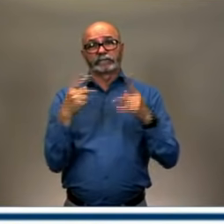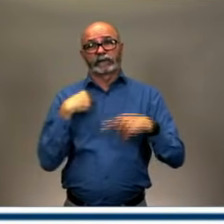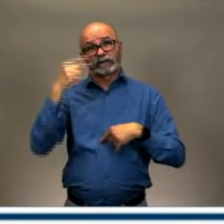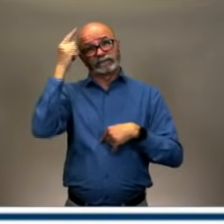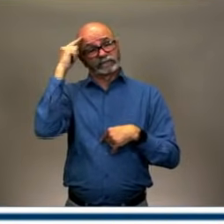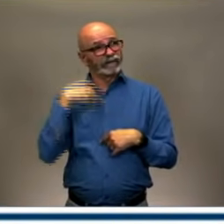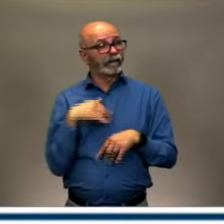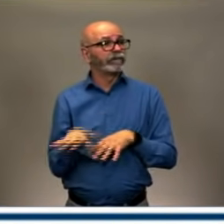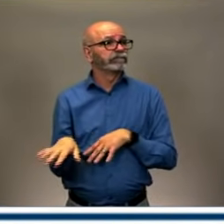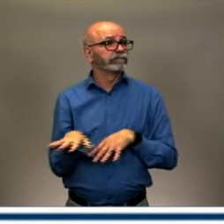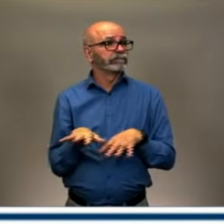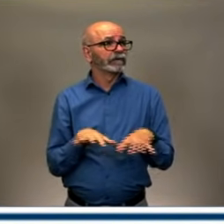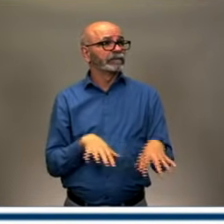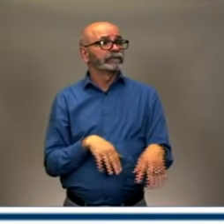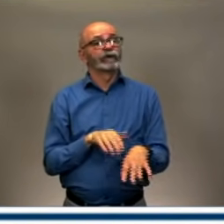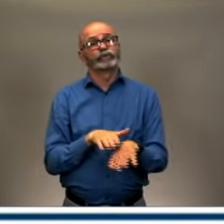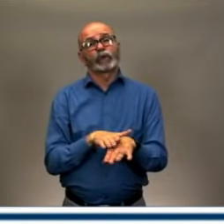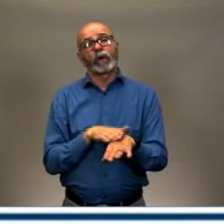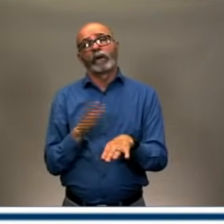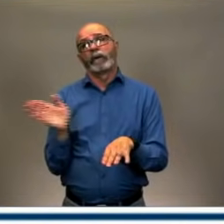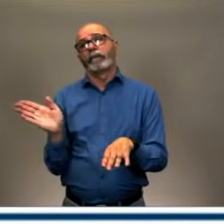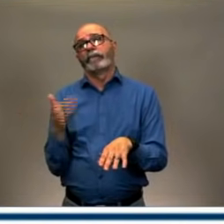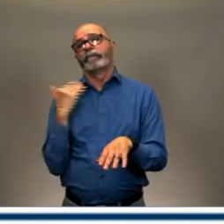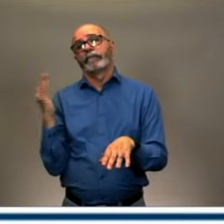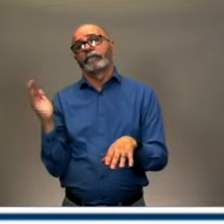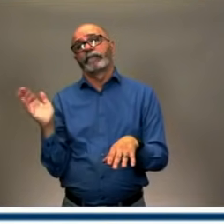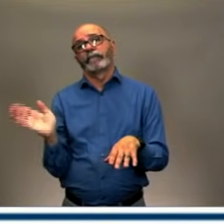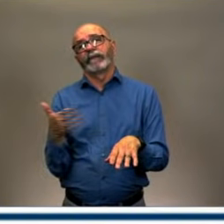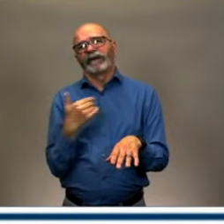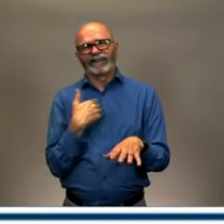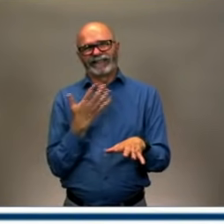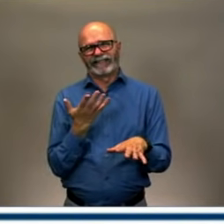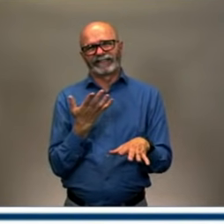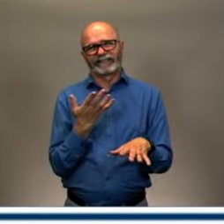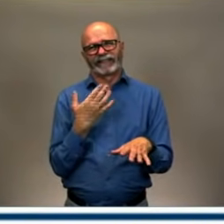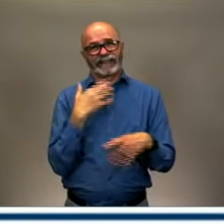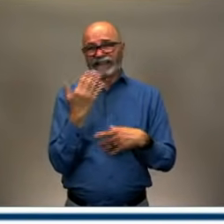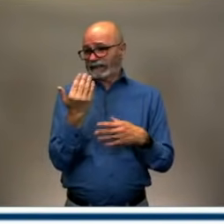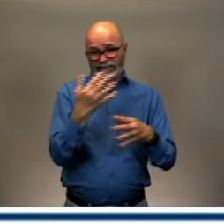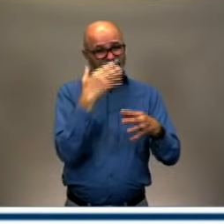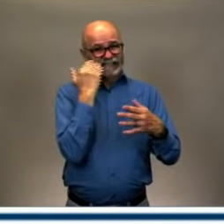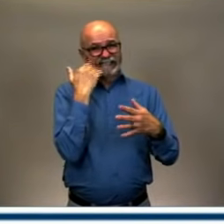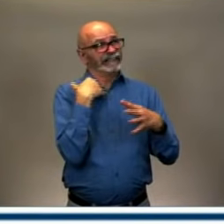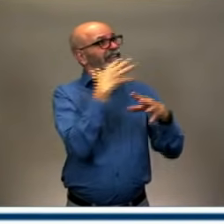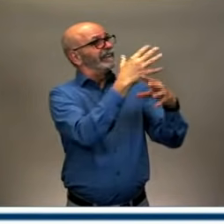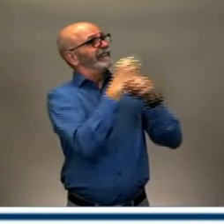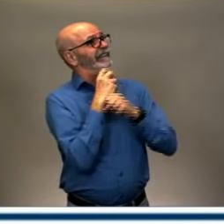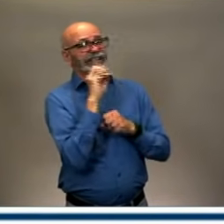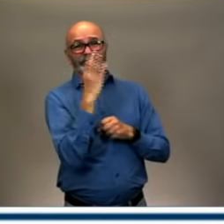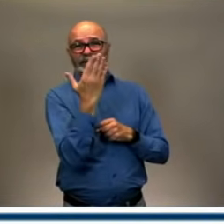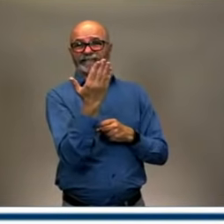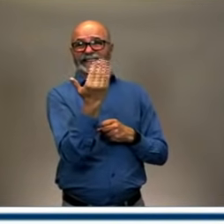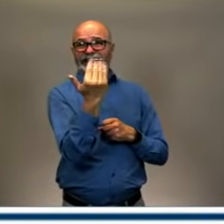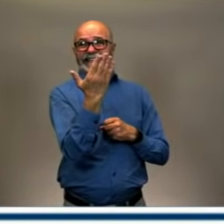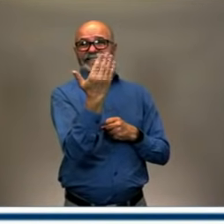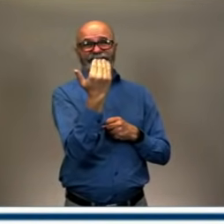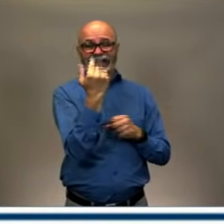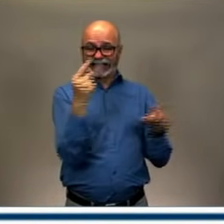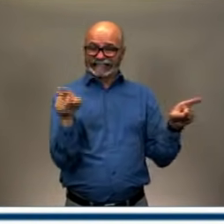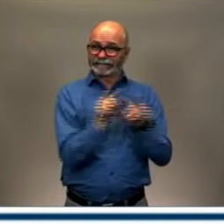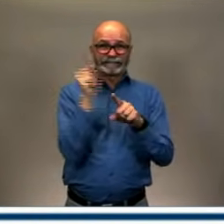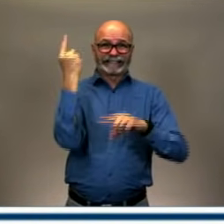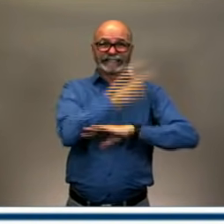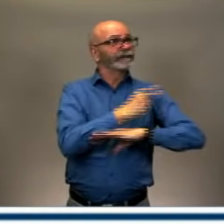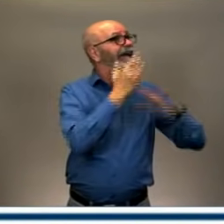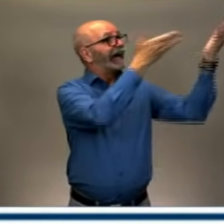We got vaccine on December 15th. We immunized people that day. We continue to immunize them. We set aside the